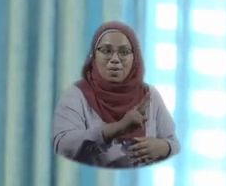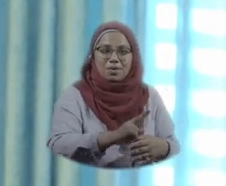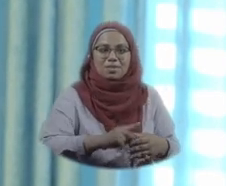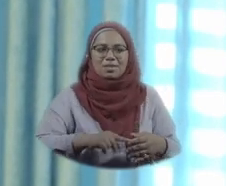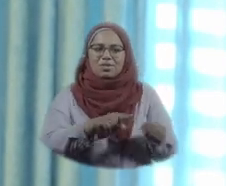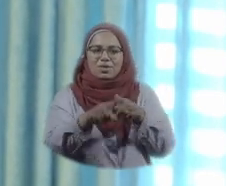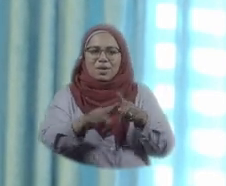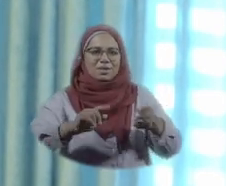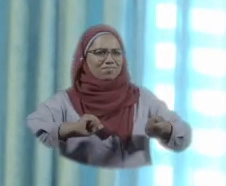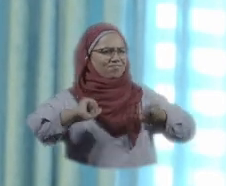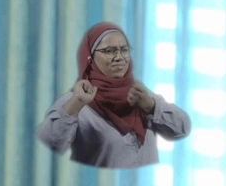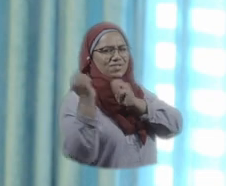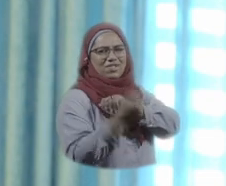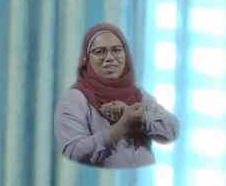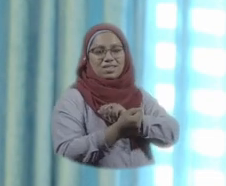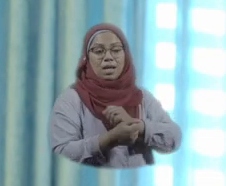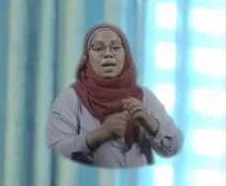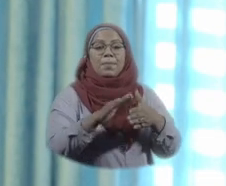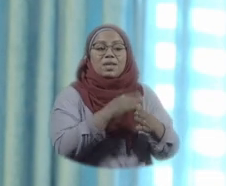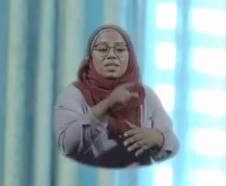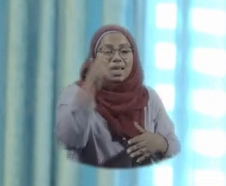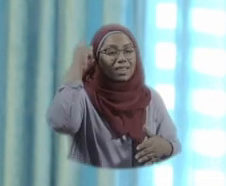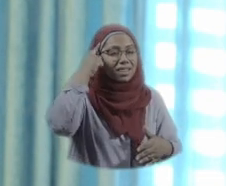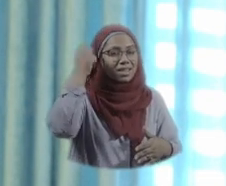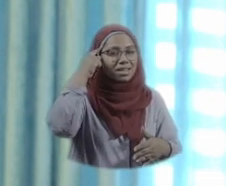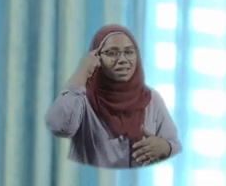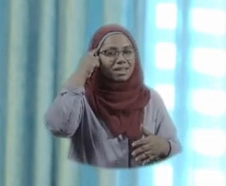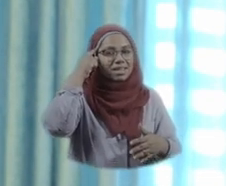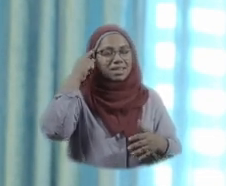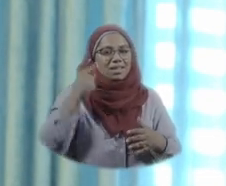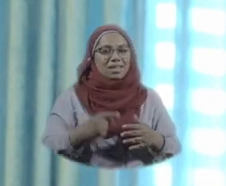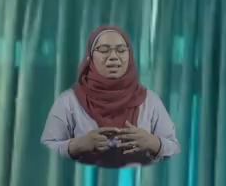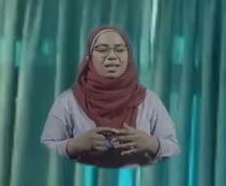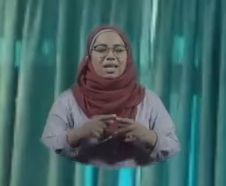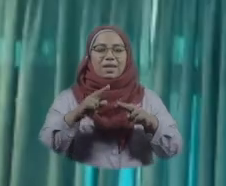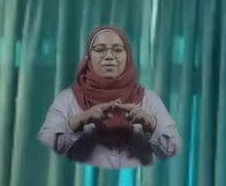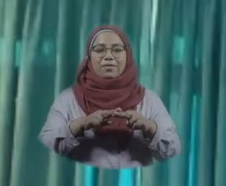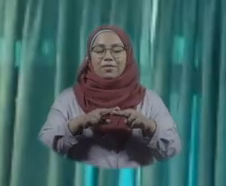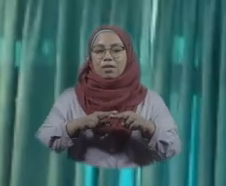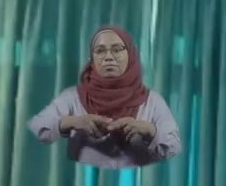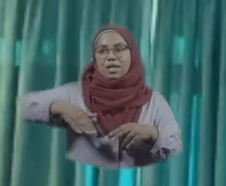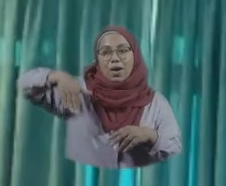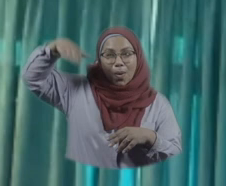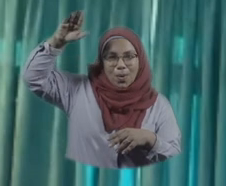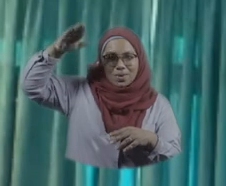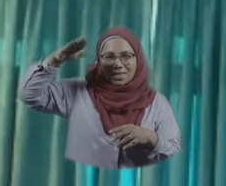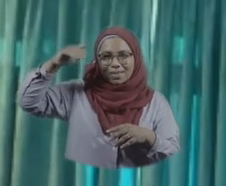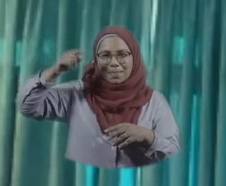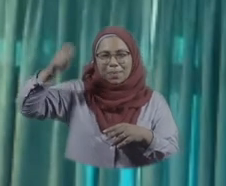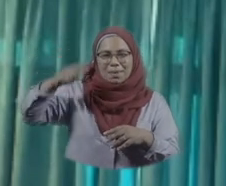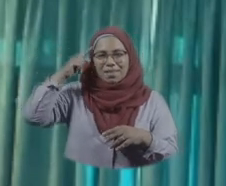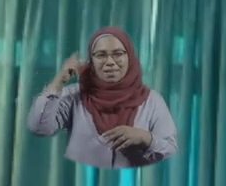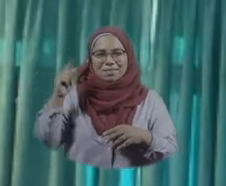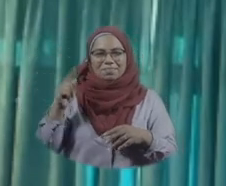are trying to make a difference, because I mean, the mentality hama sankoda duwaswe umar frage